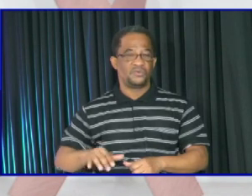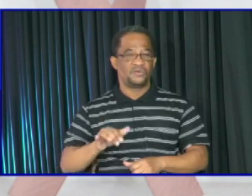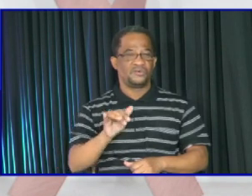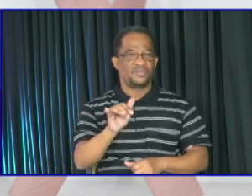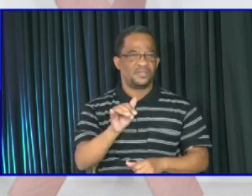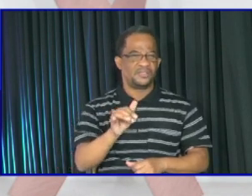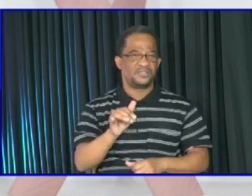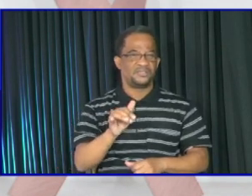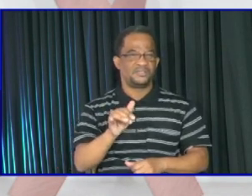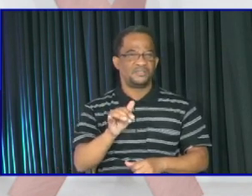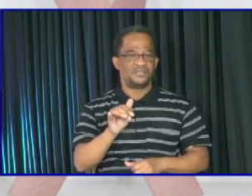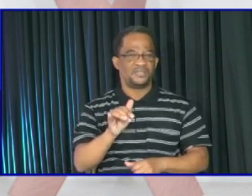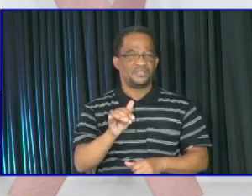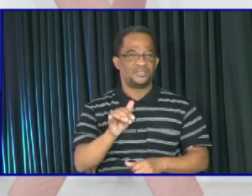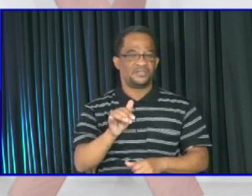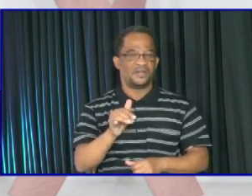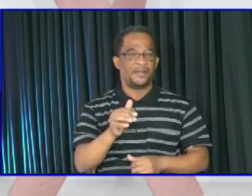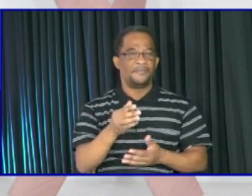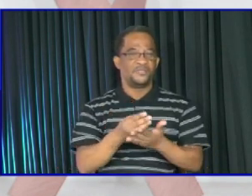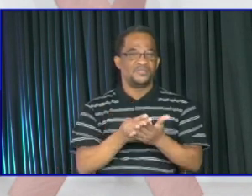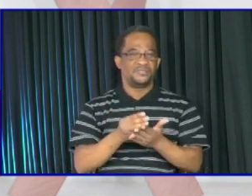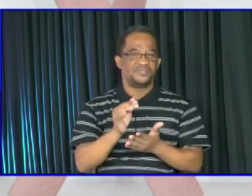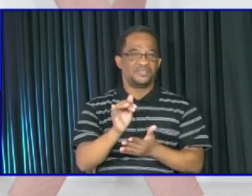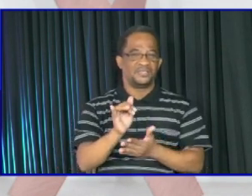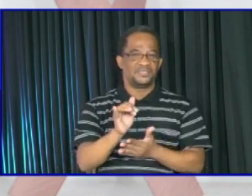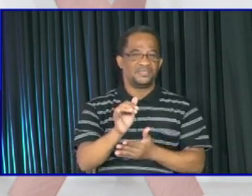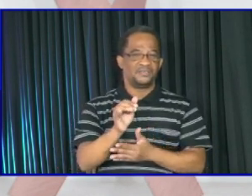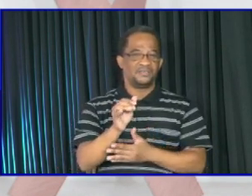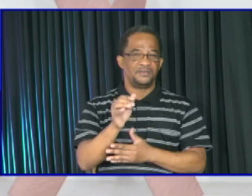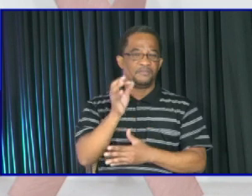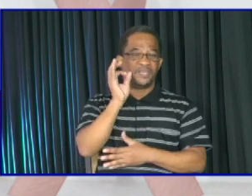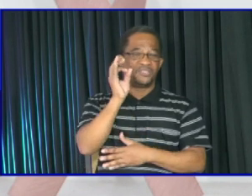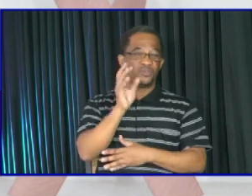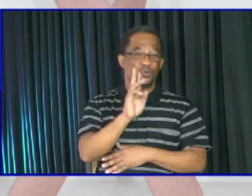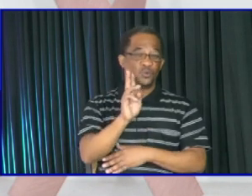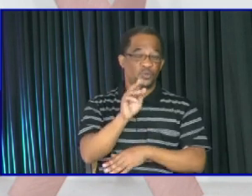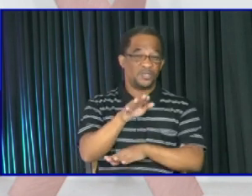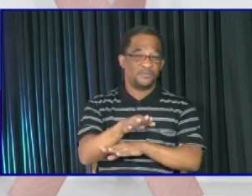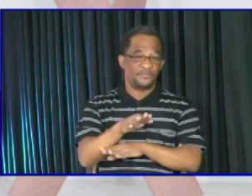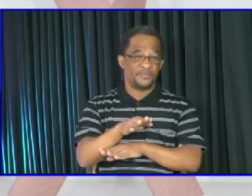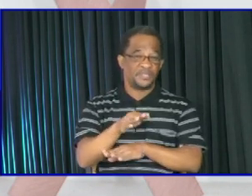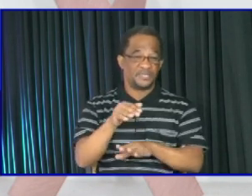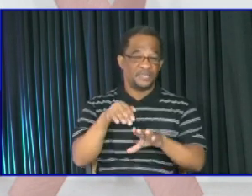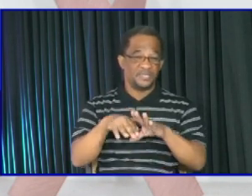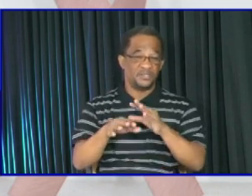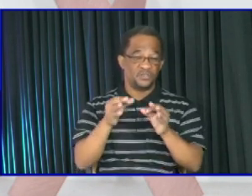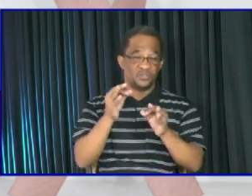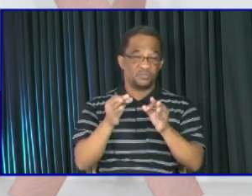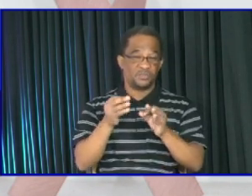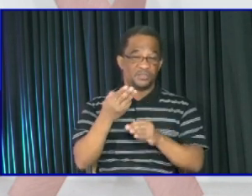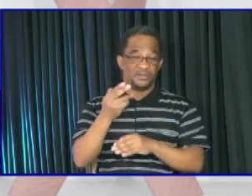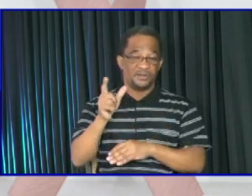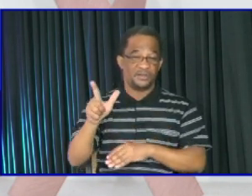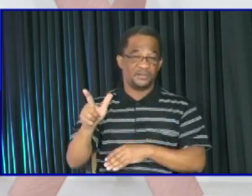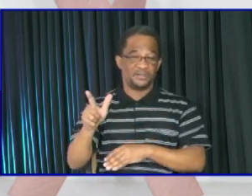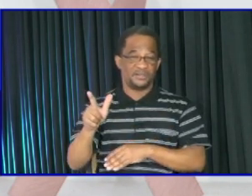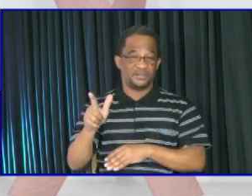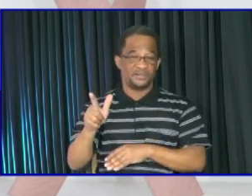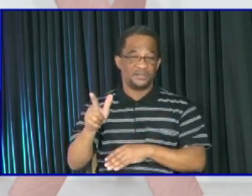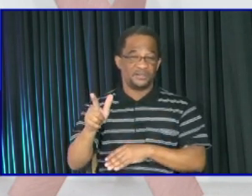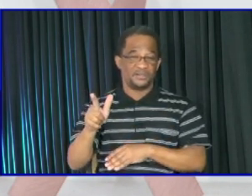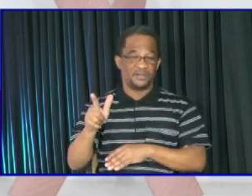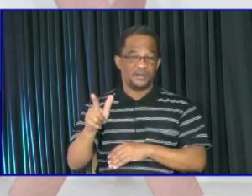that our evangelist used this evening in the judgment hall of Pilate,